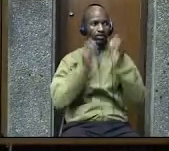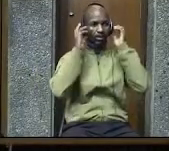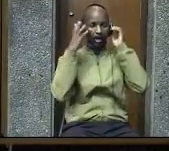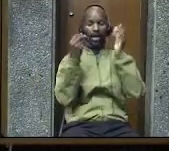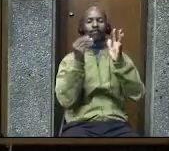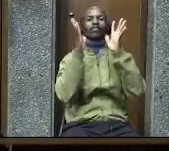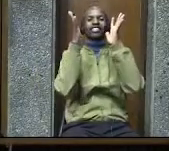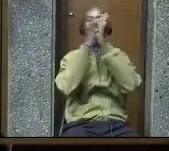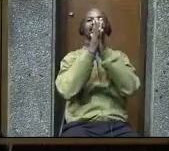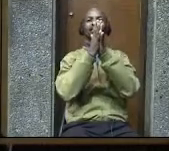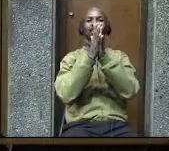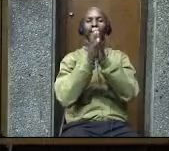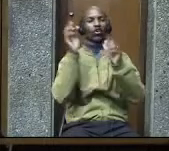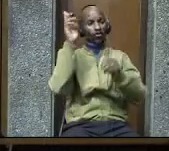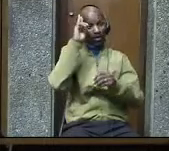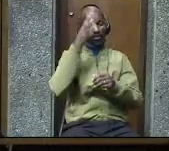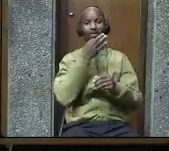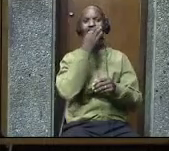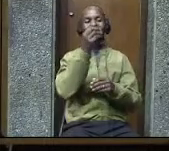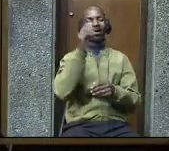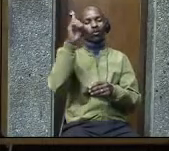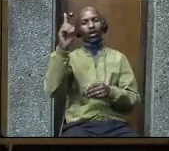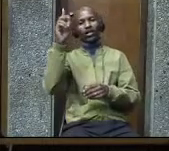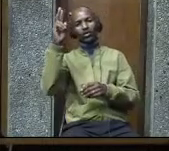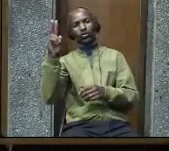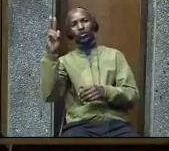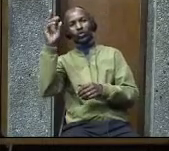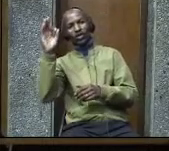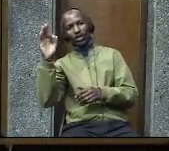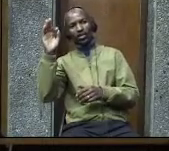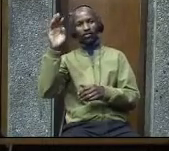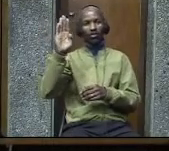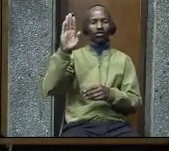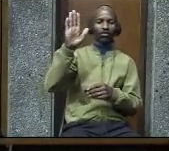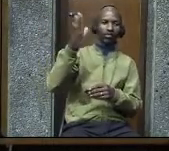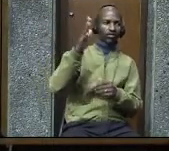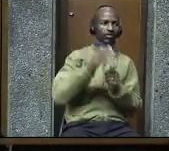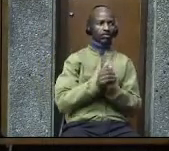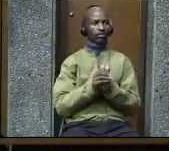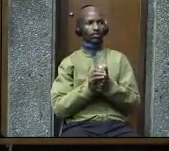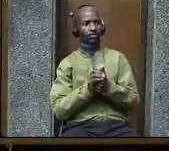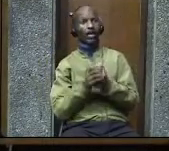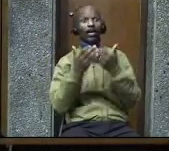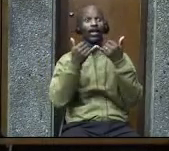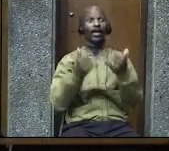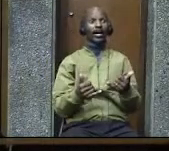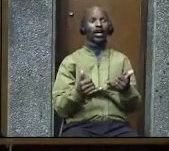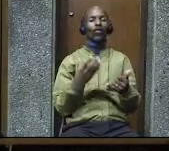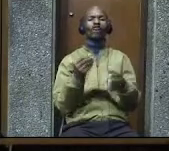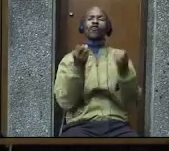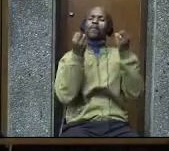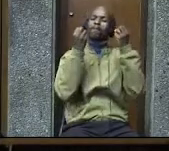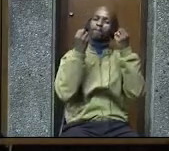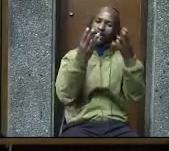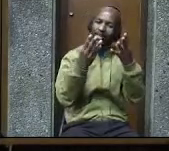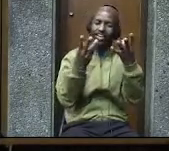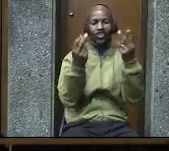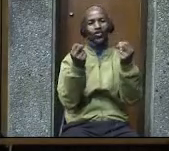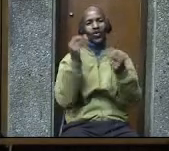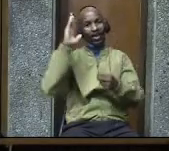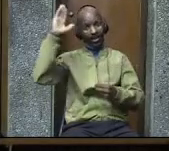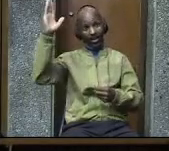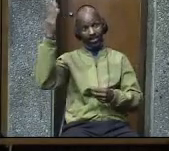only 10. Remember, I was saying 1, 2, 3, ganga. Now there are many new